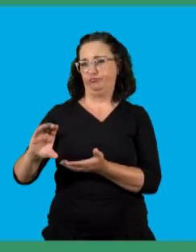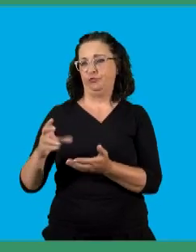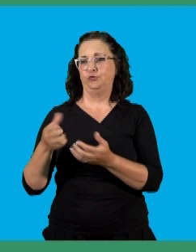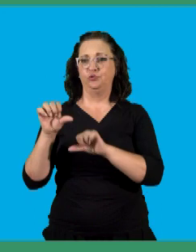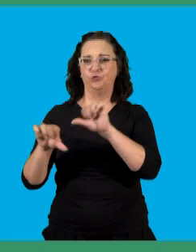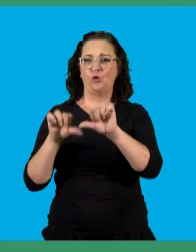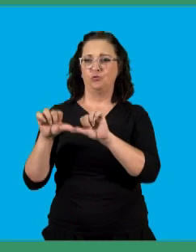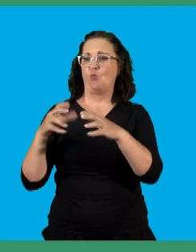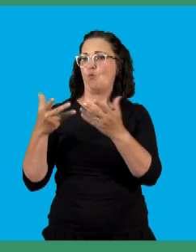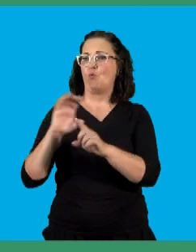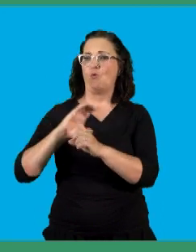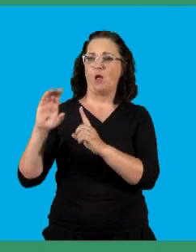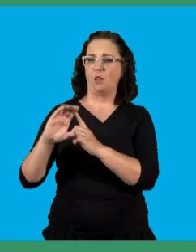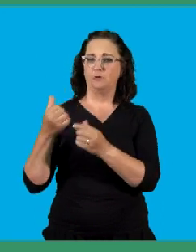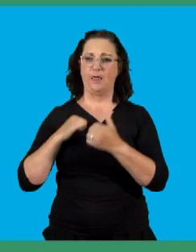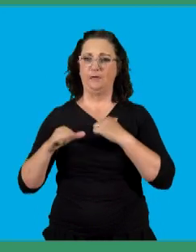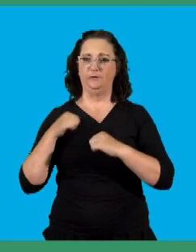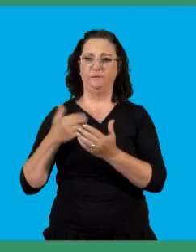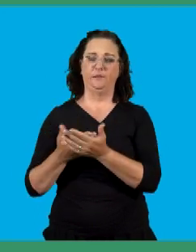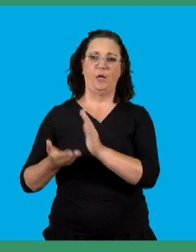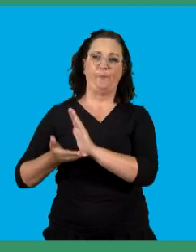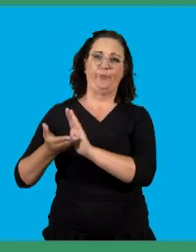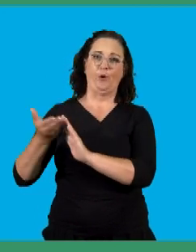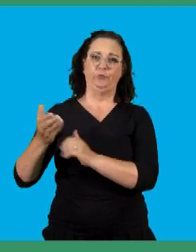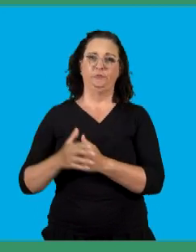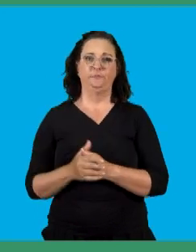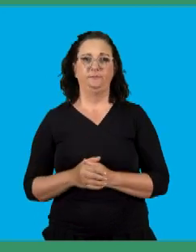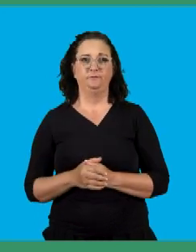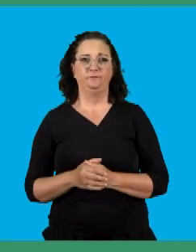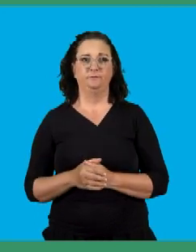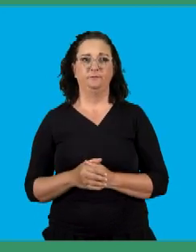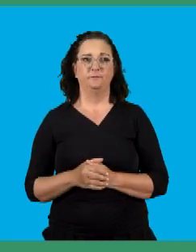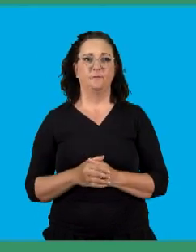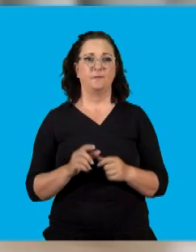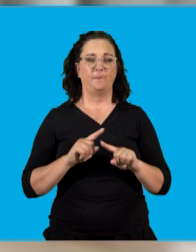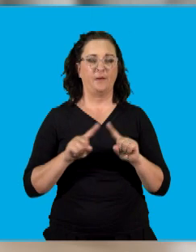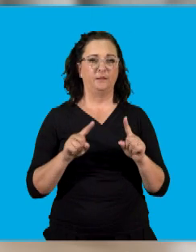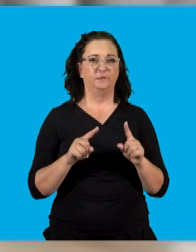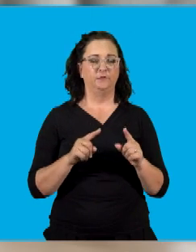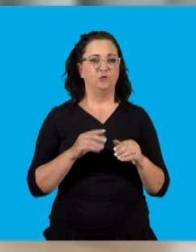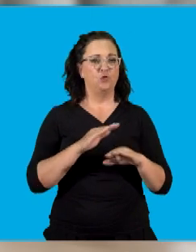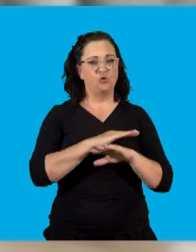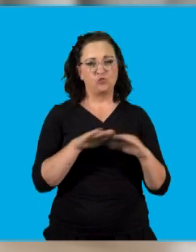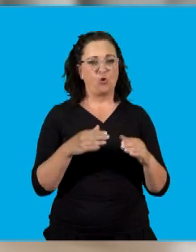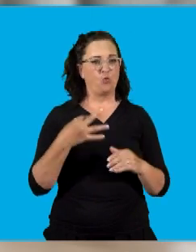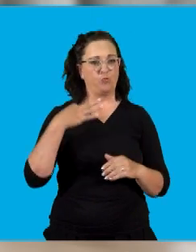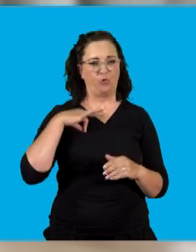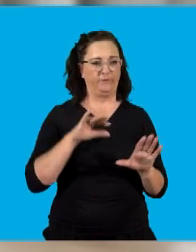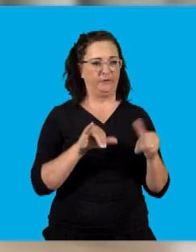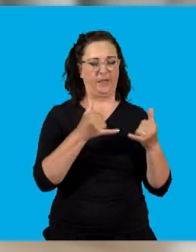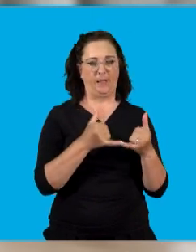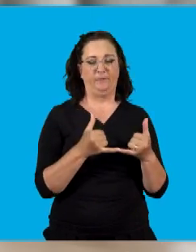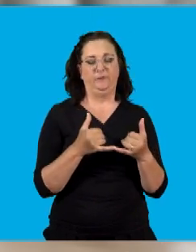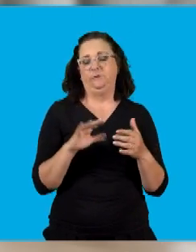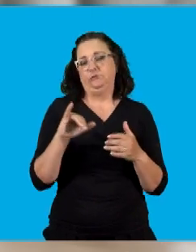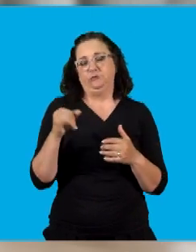social and cultural activities. With non-profit companies, these companies, they are just generated to